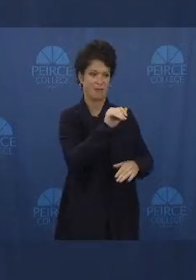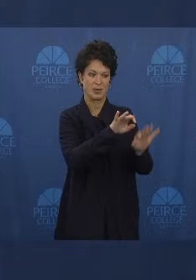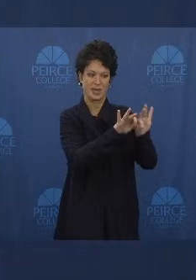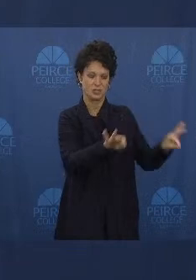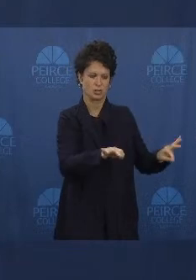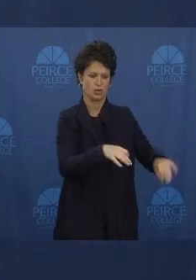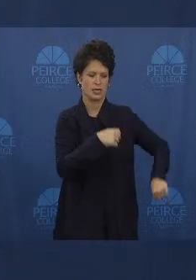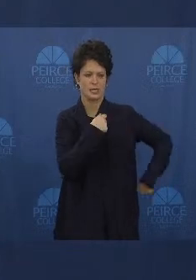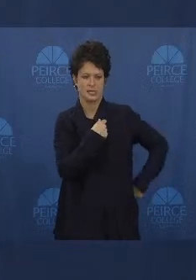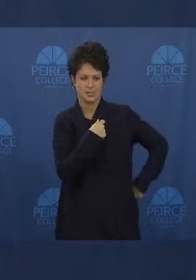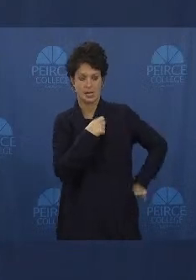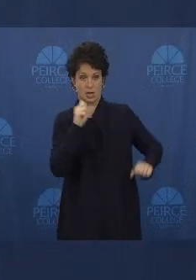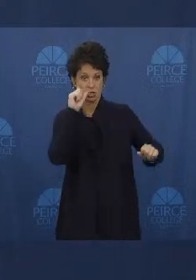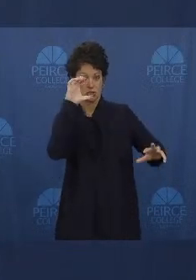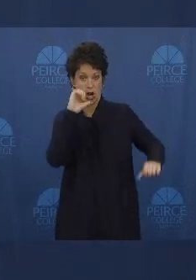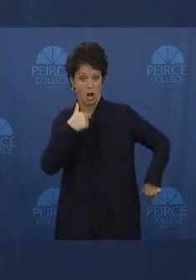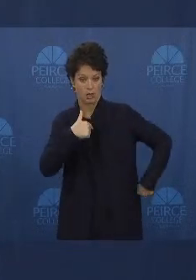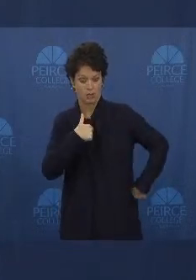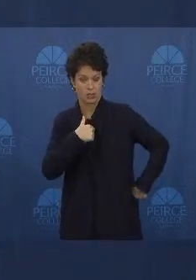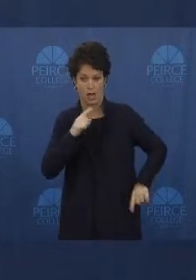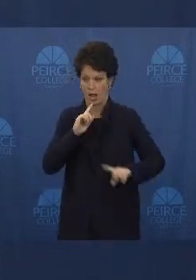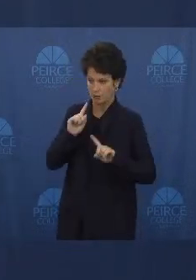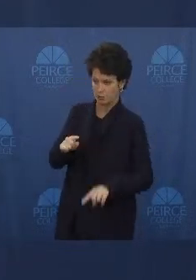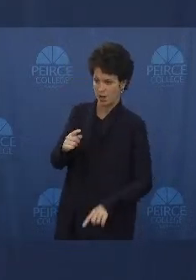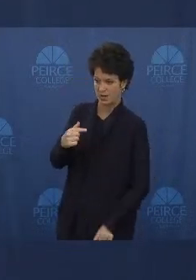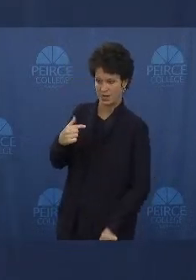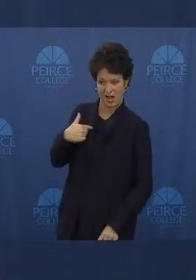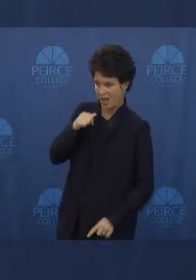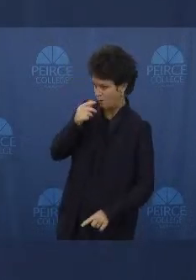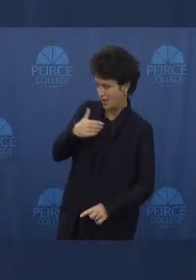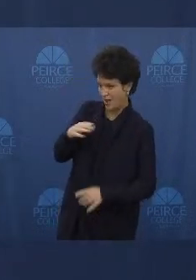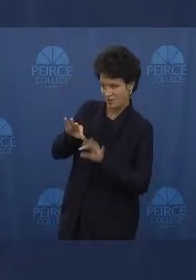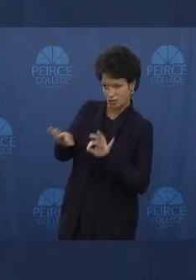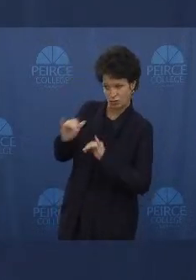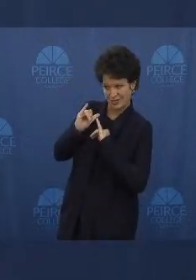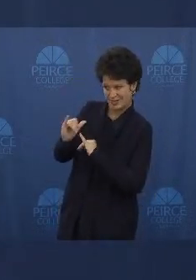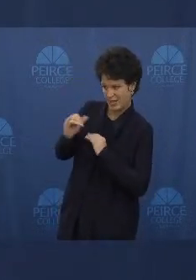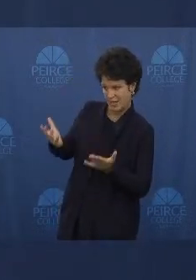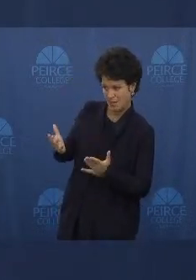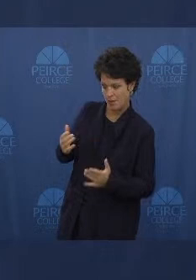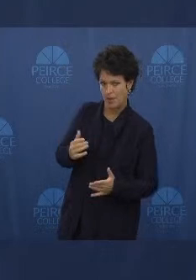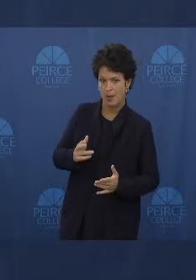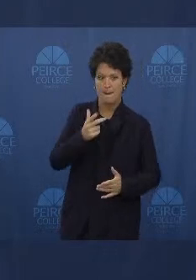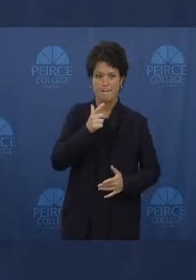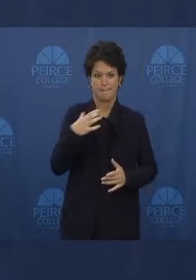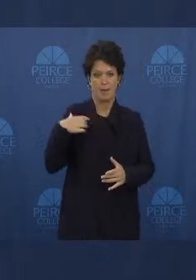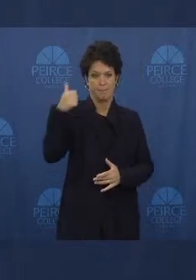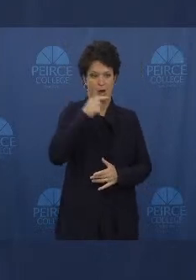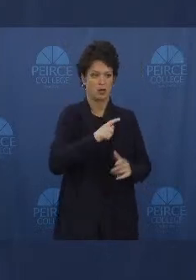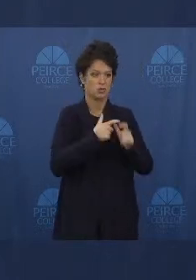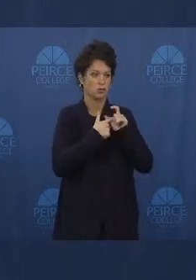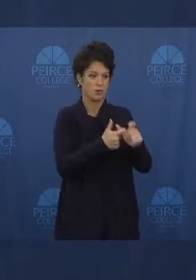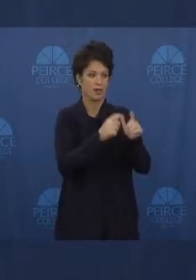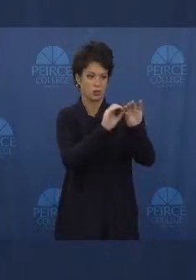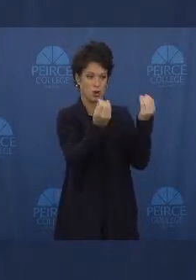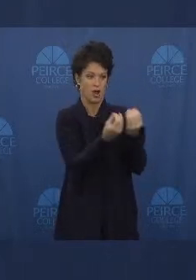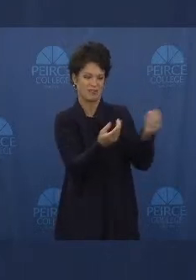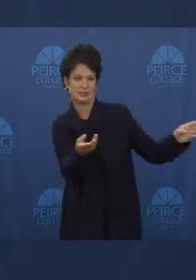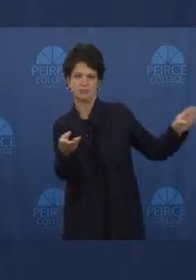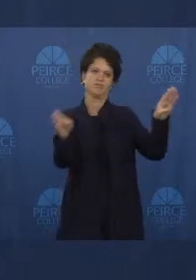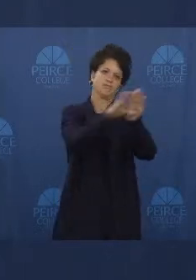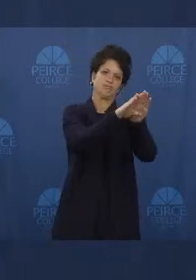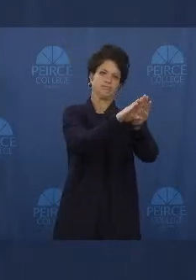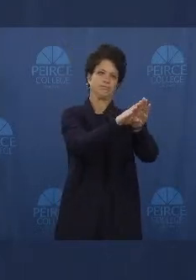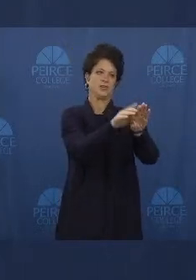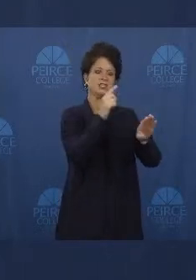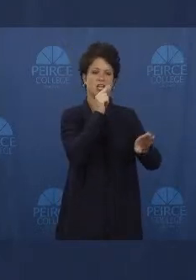degree. Shocked, I responded, "Neither do I." My boss rushed over to her office door, slammed it, and